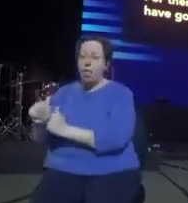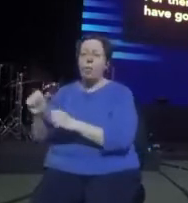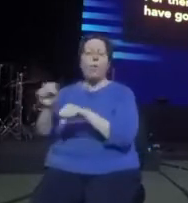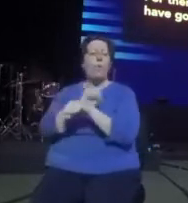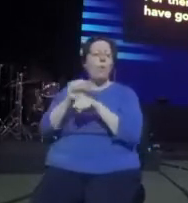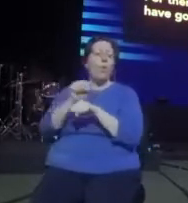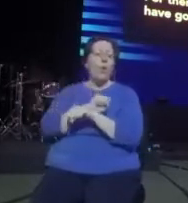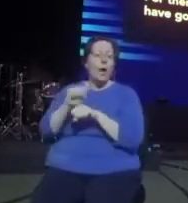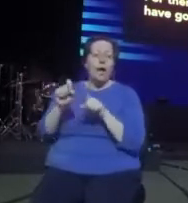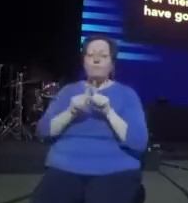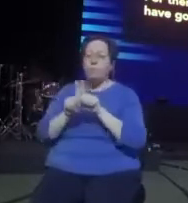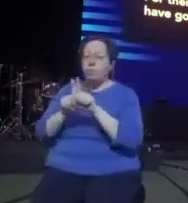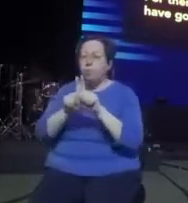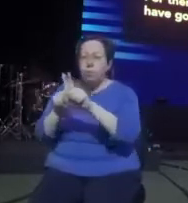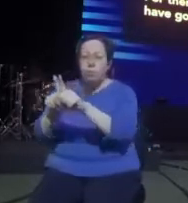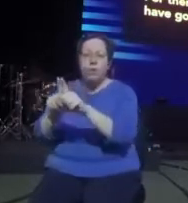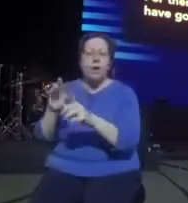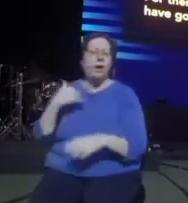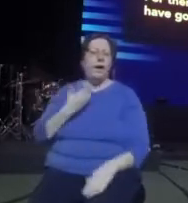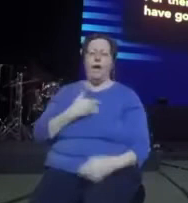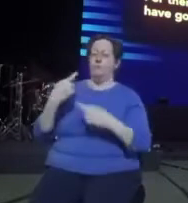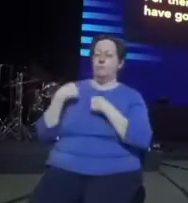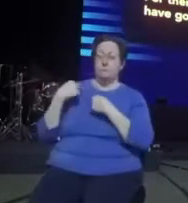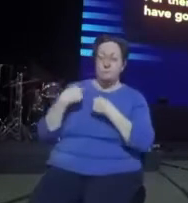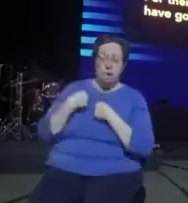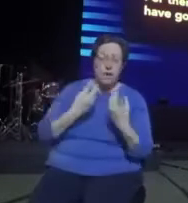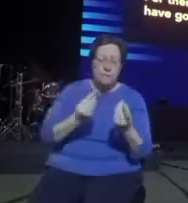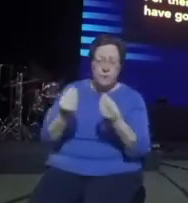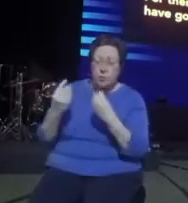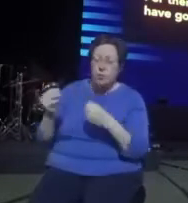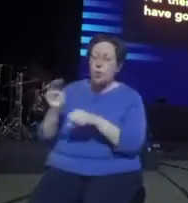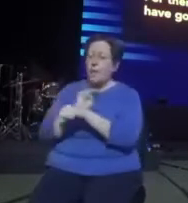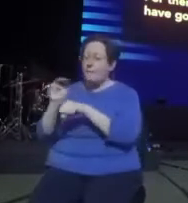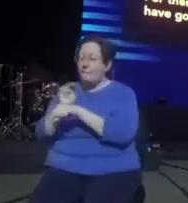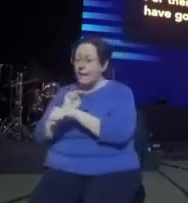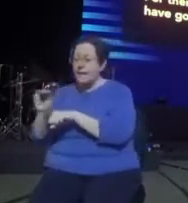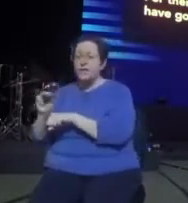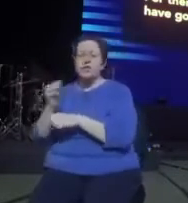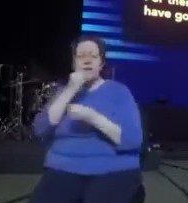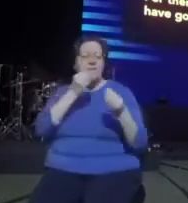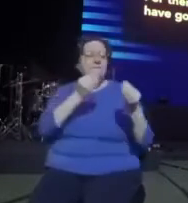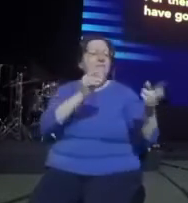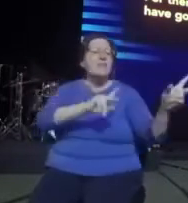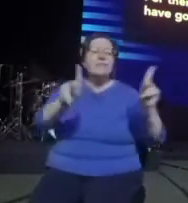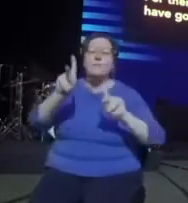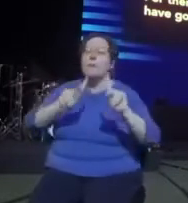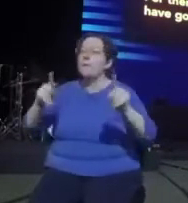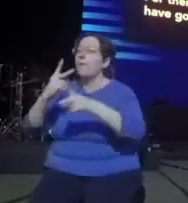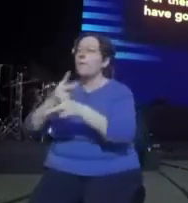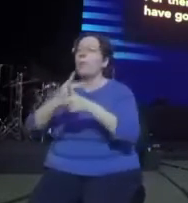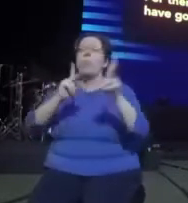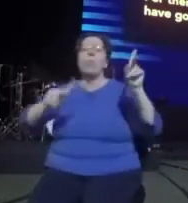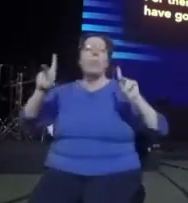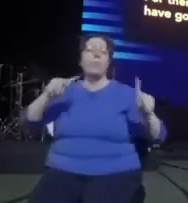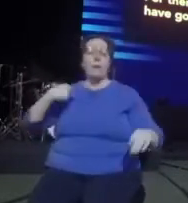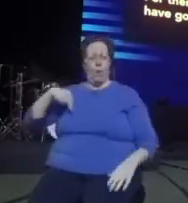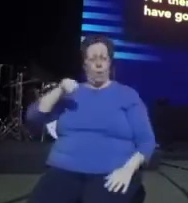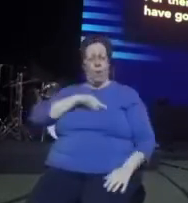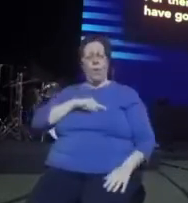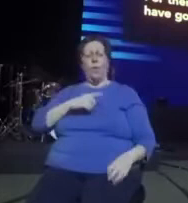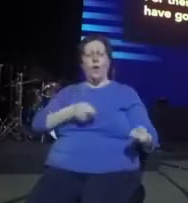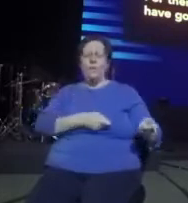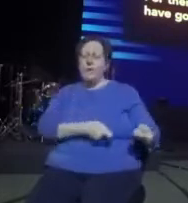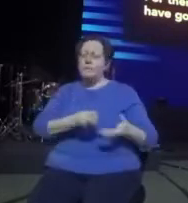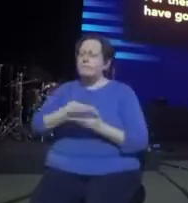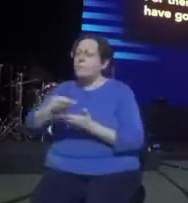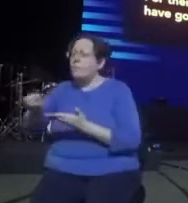him. We have our jobs to do as he ministers to the multitudes and the thousands. And we were the ones passing out